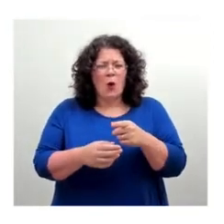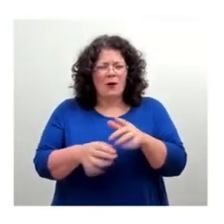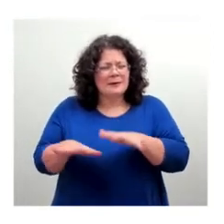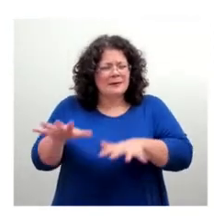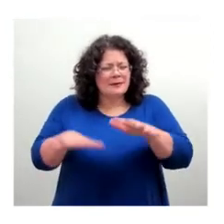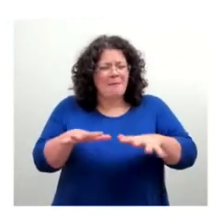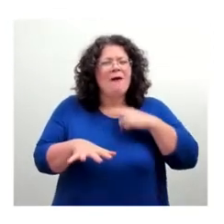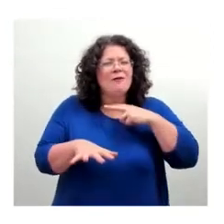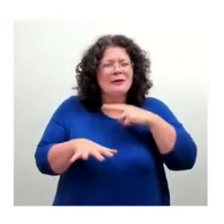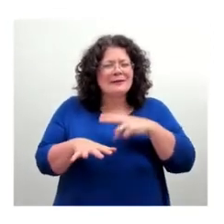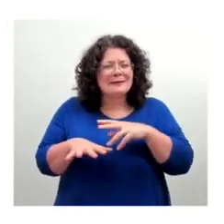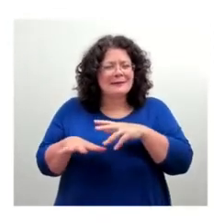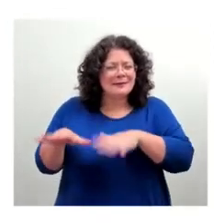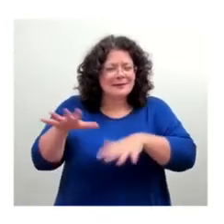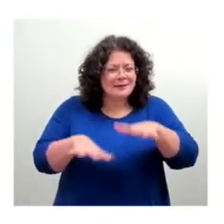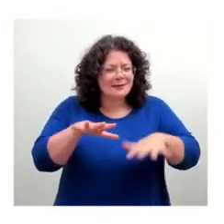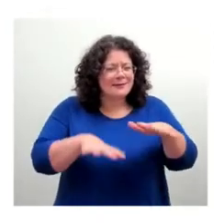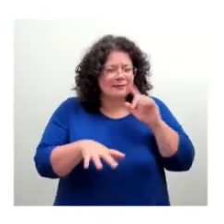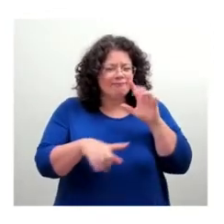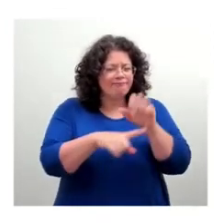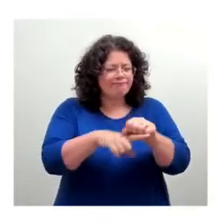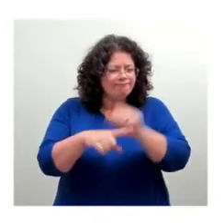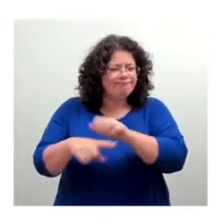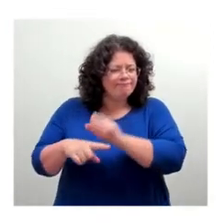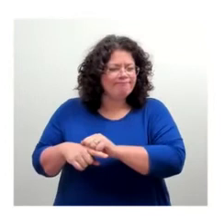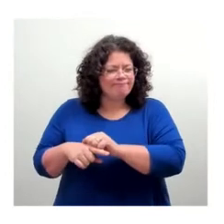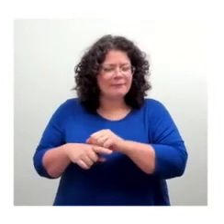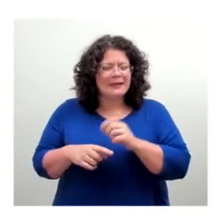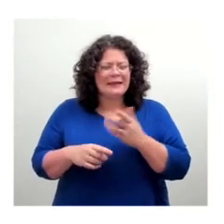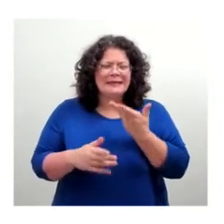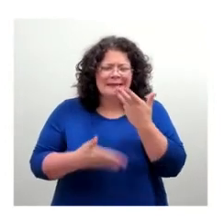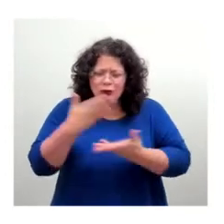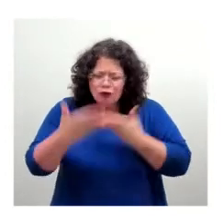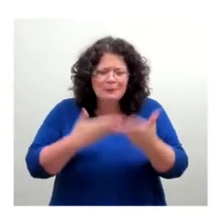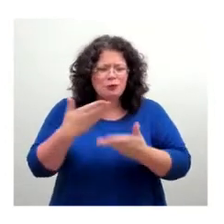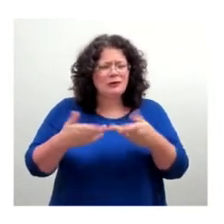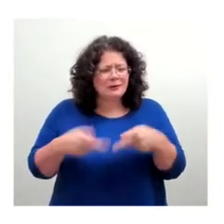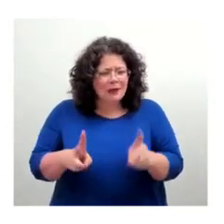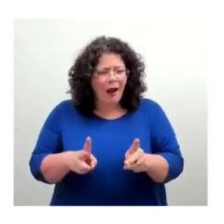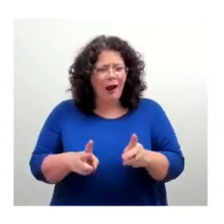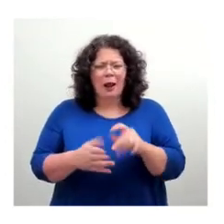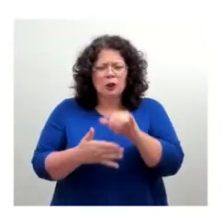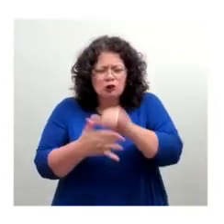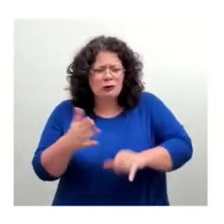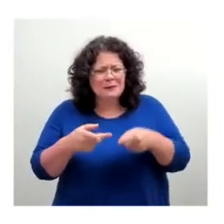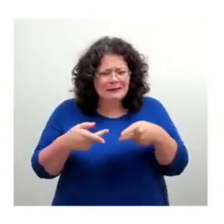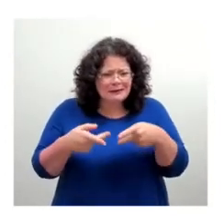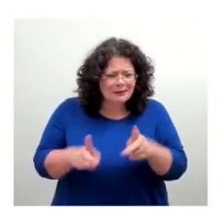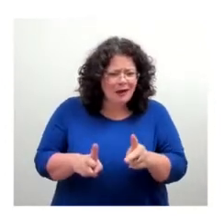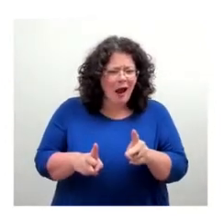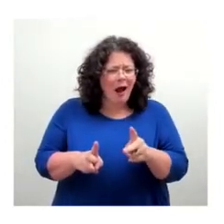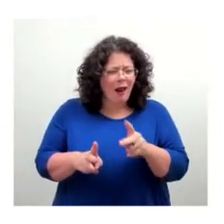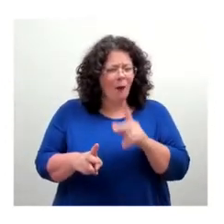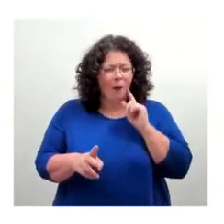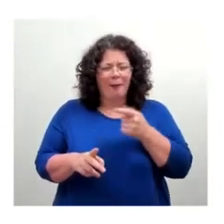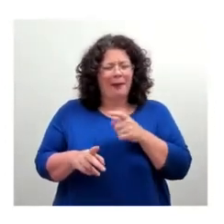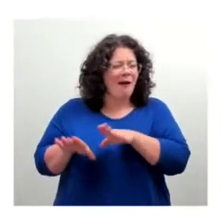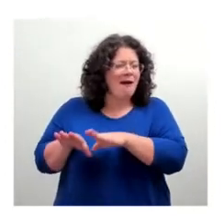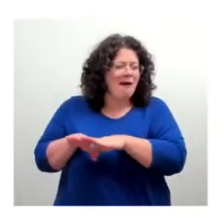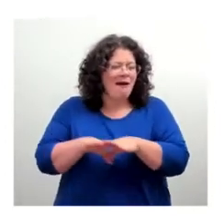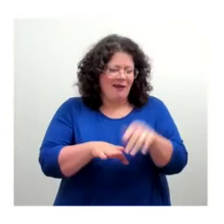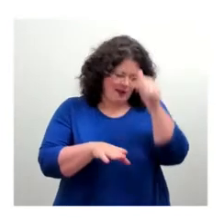Netflix or other global streamers who procure AD in a completely different way. So